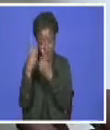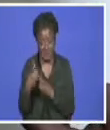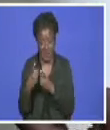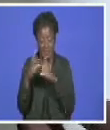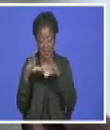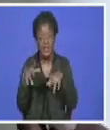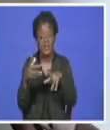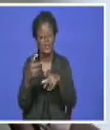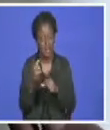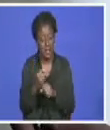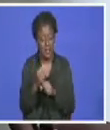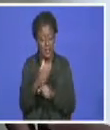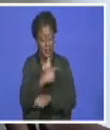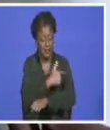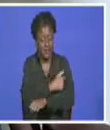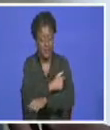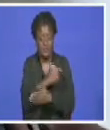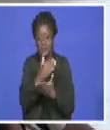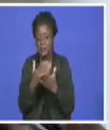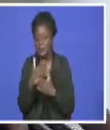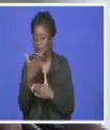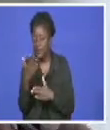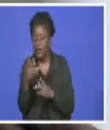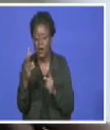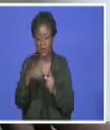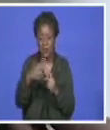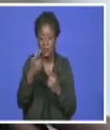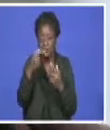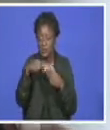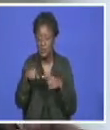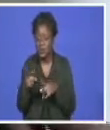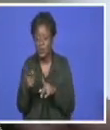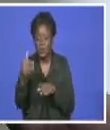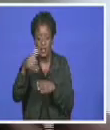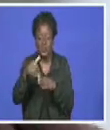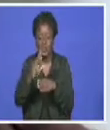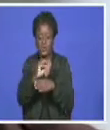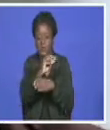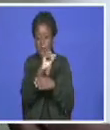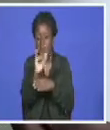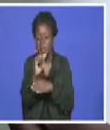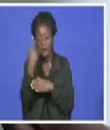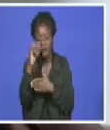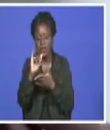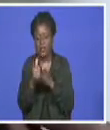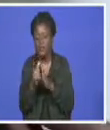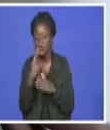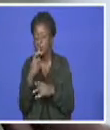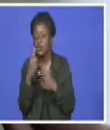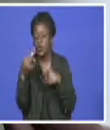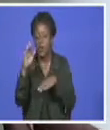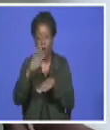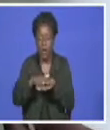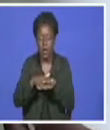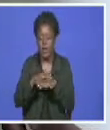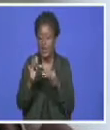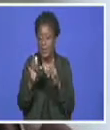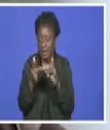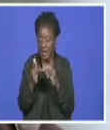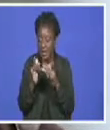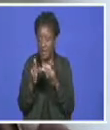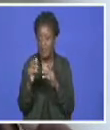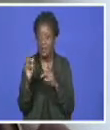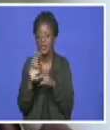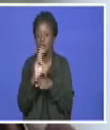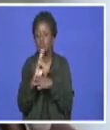some of their appointments are into May for the amount of persons who've actually gone on and used the platform, because we're only vaccinating folks who would